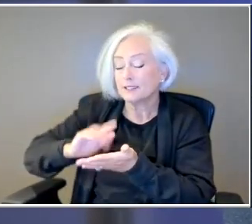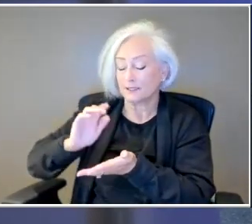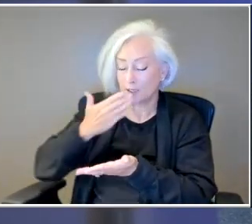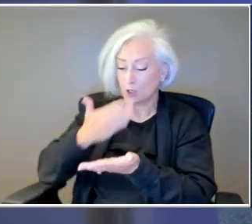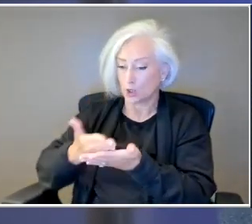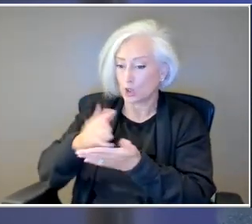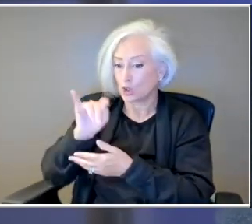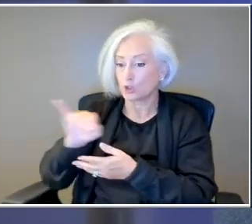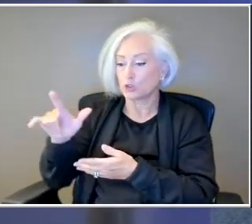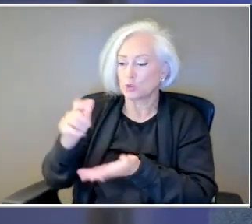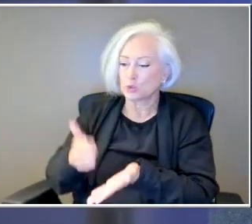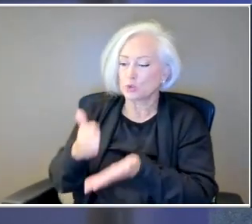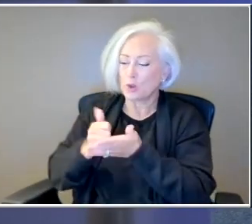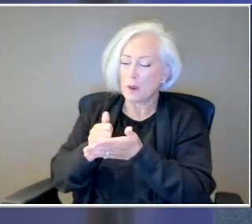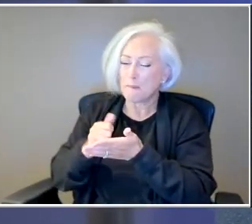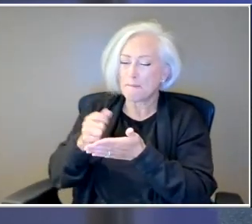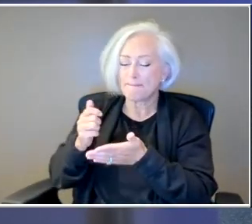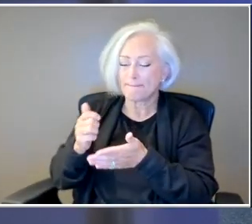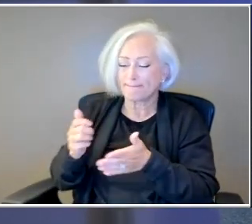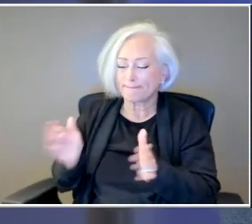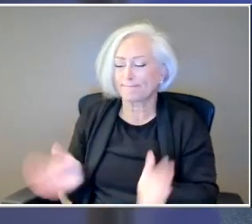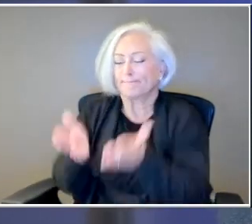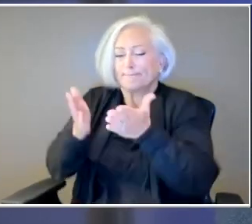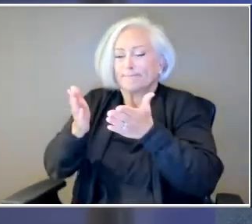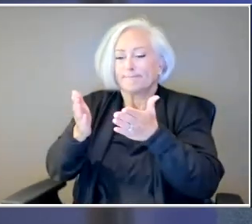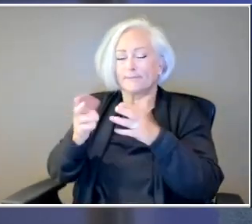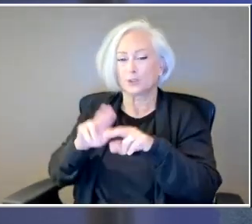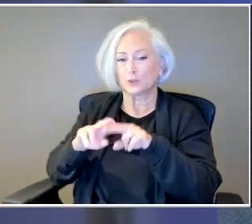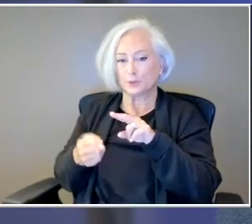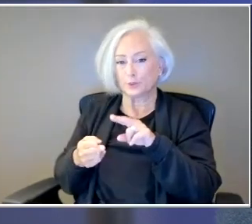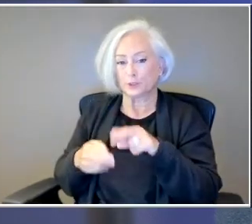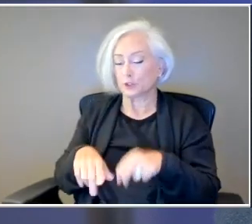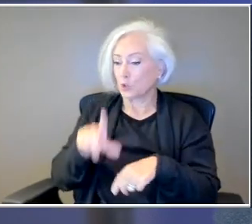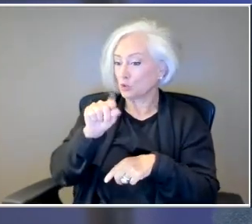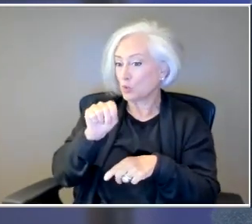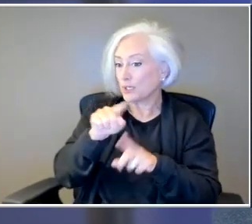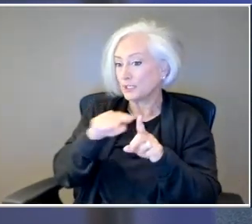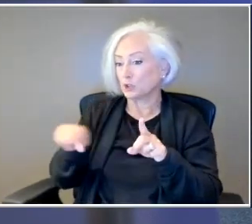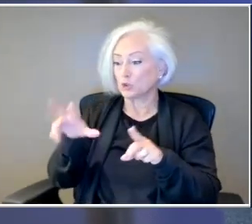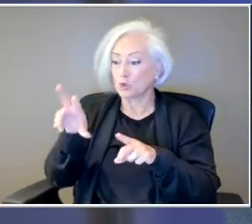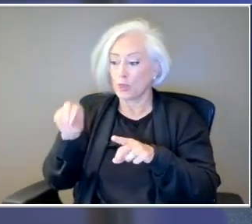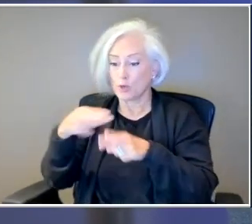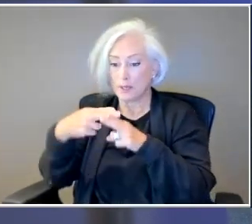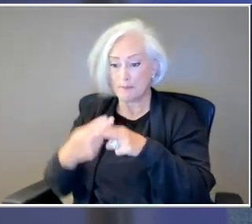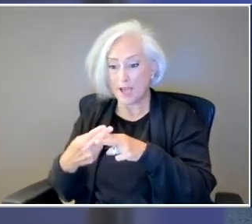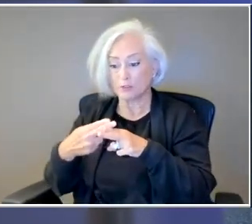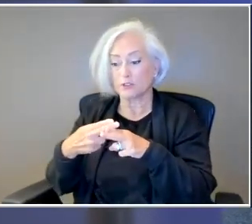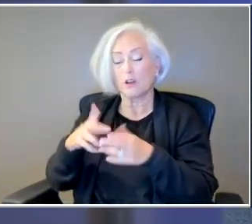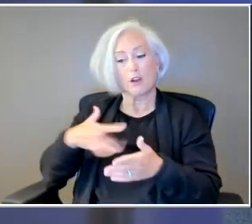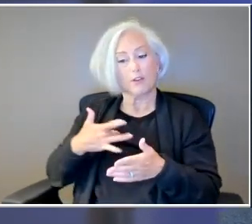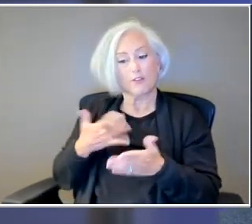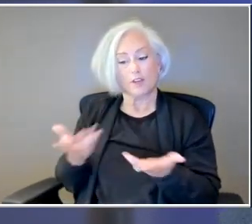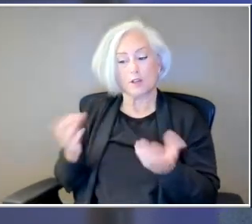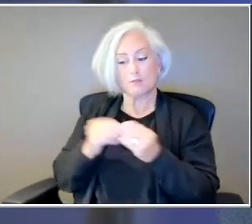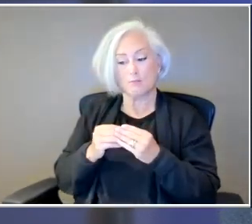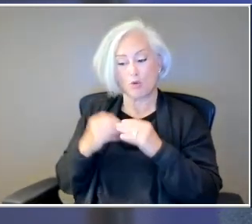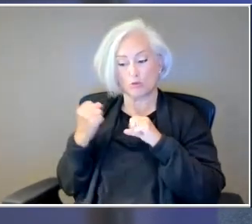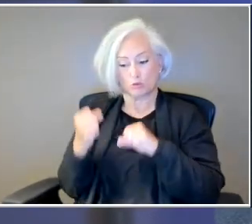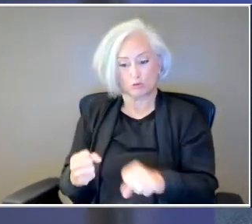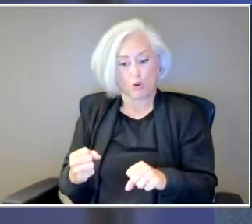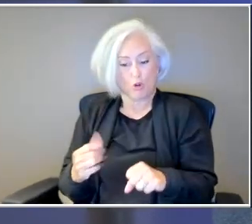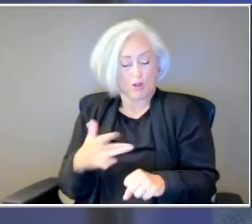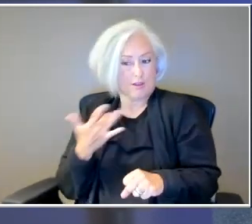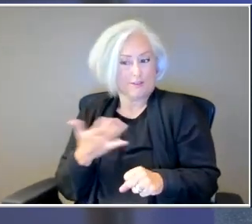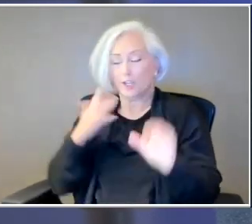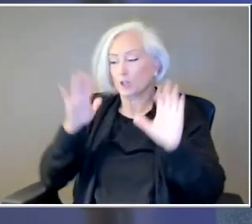boost. And so by losing 20 or 30 pounds, I'm sure you feel stronger and more willing to be active, right? It just feels great. And a